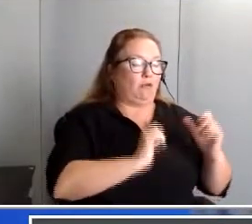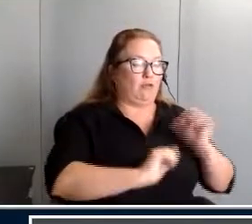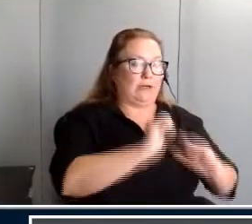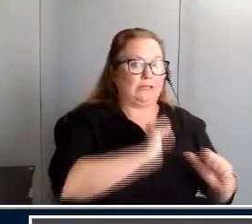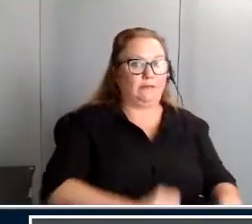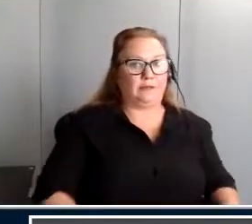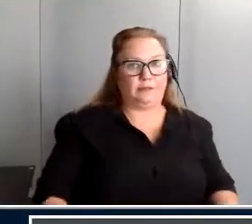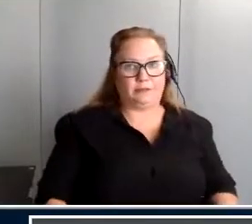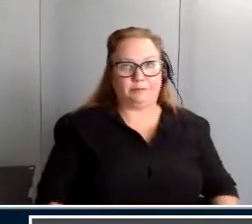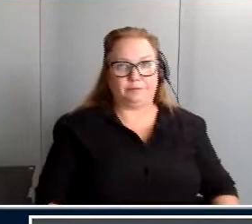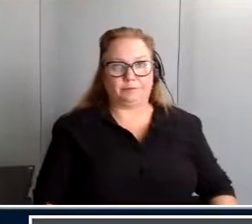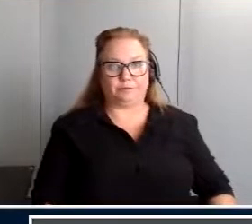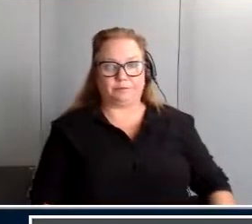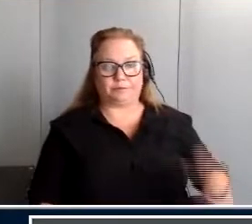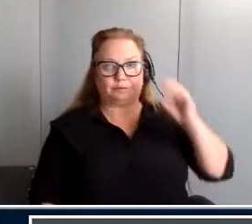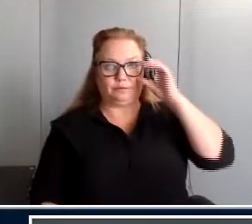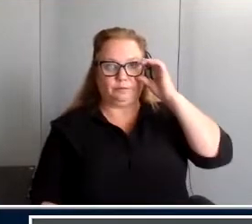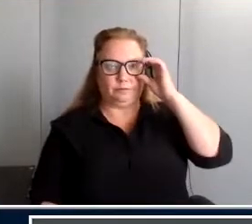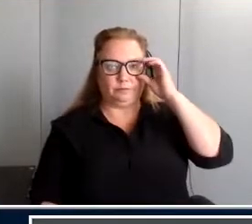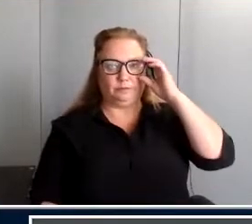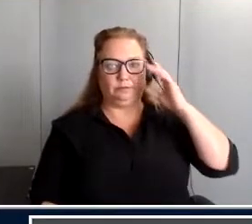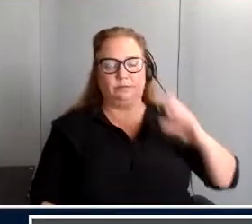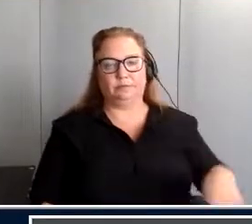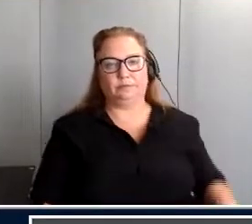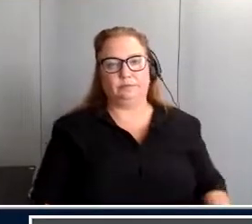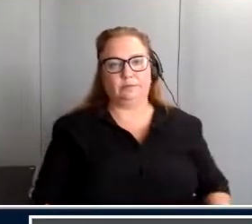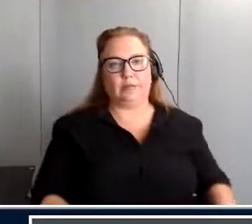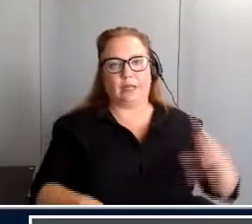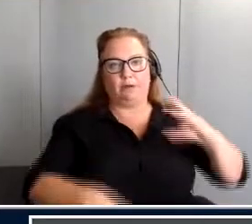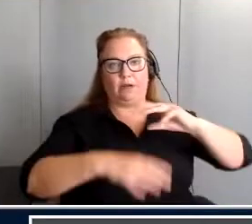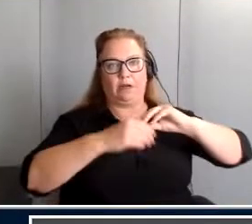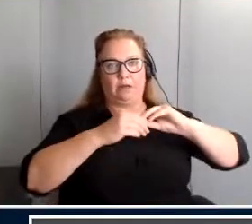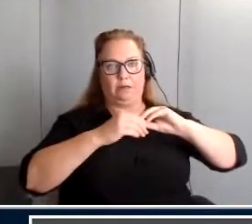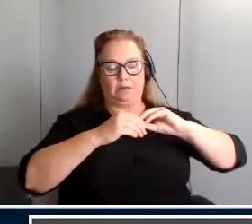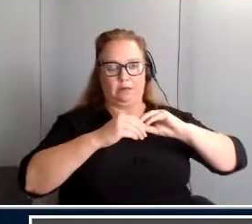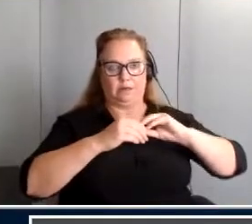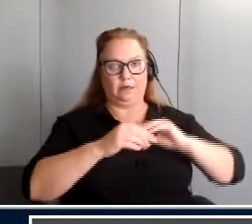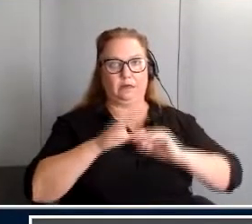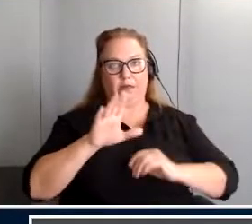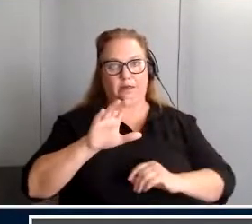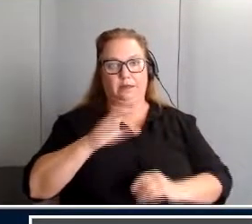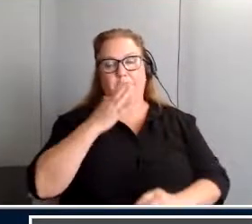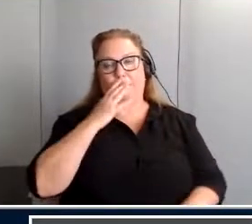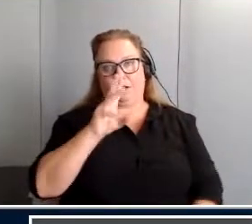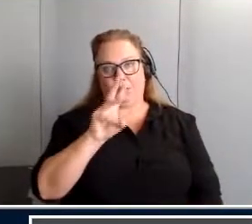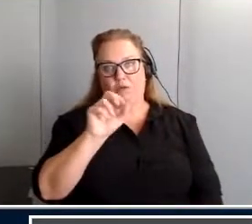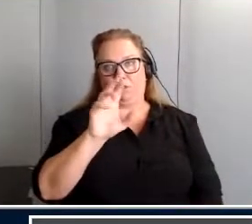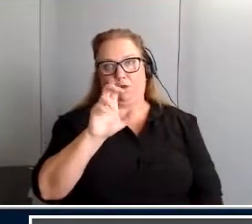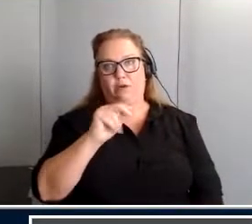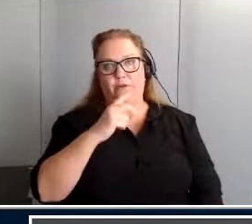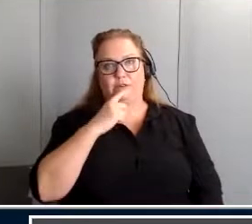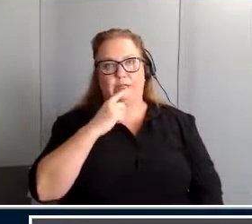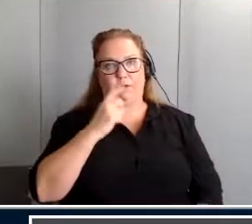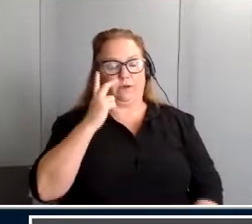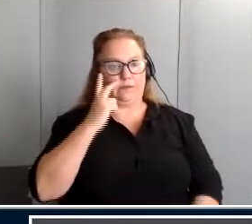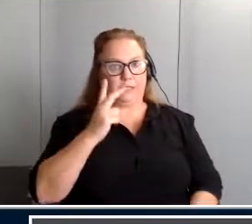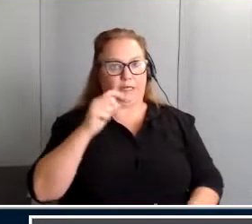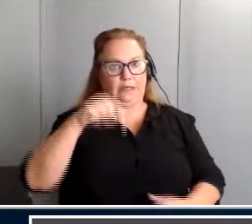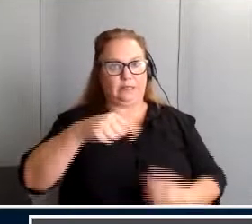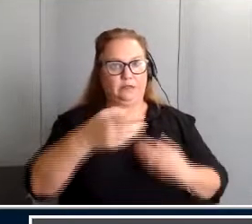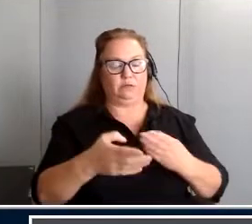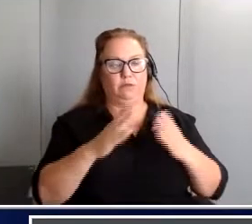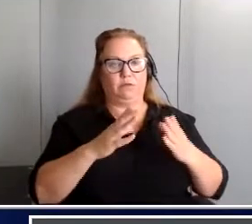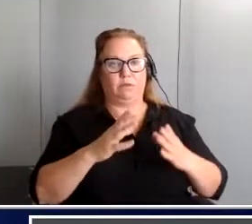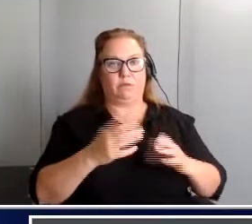Dr. Stites, what can you add? Here's what I would say. First of all, our guest is dead on right. Thank you for saying that. It's something we've said in this forum before, so I appreciate